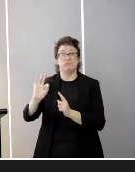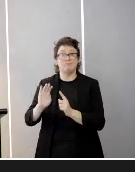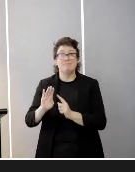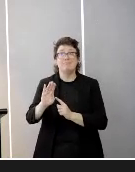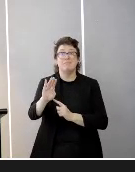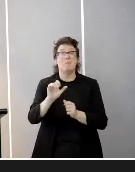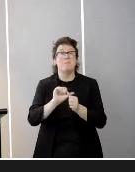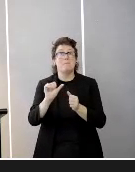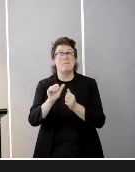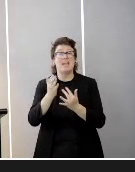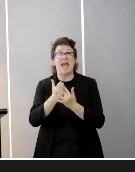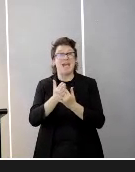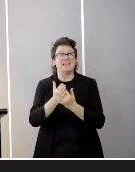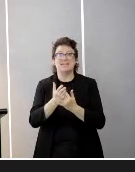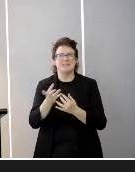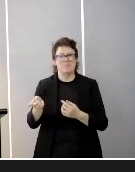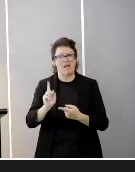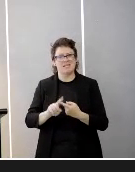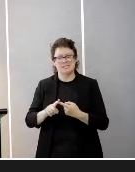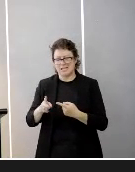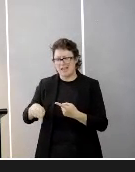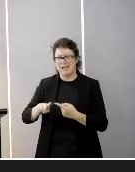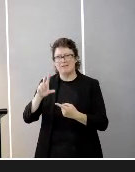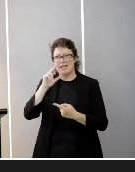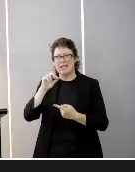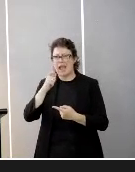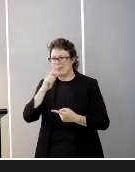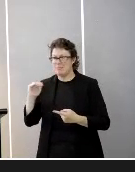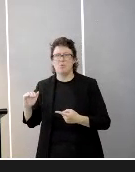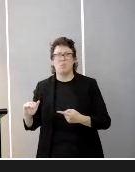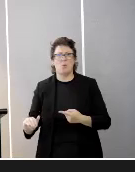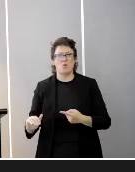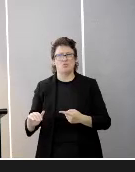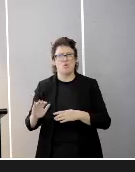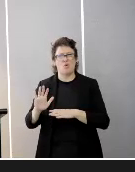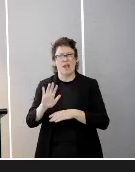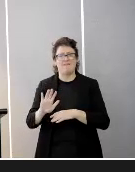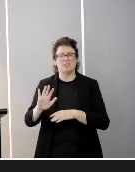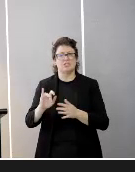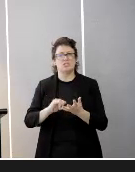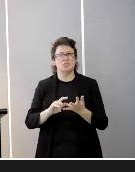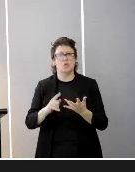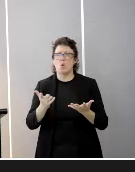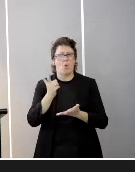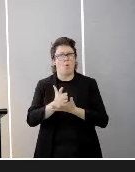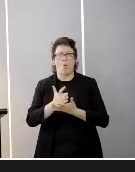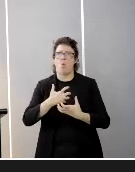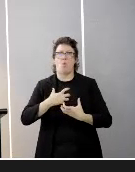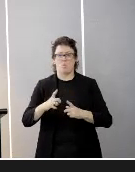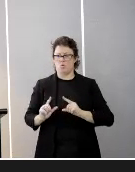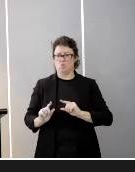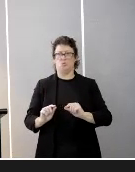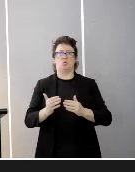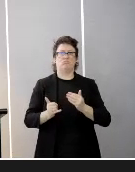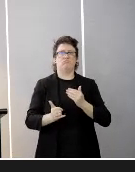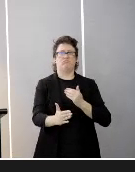but people are still doing worse, kind of on average. So yeah, much more to do.